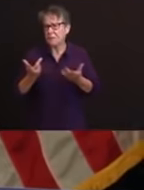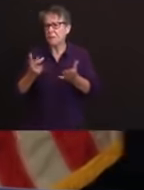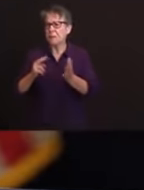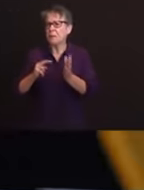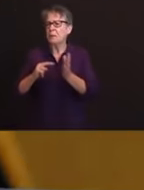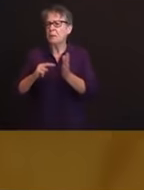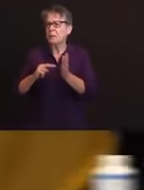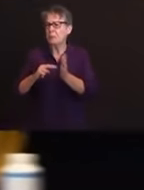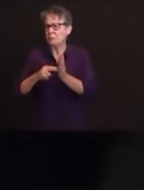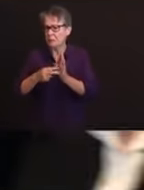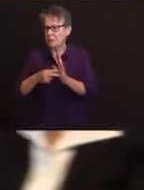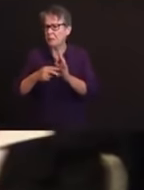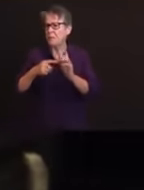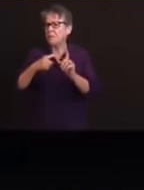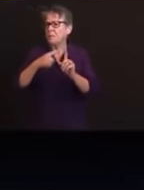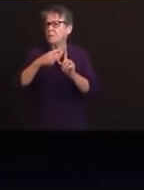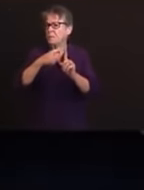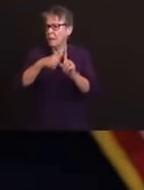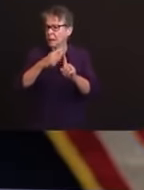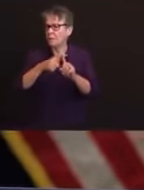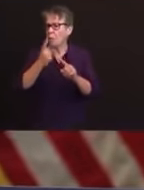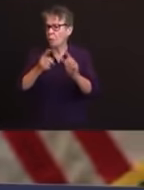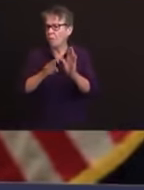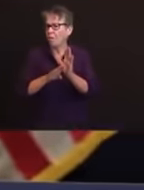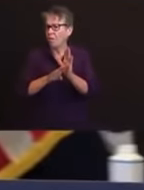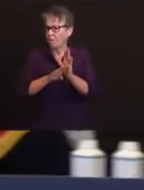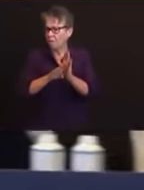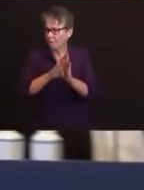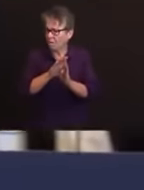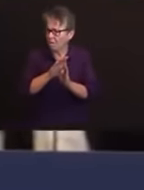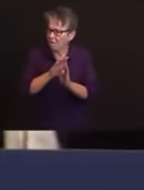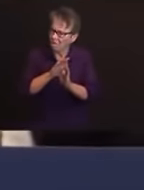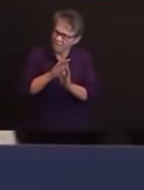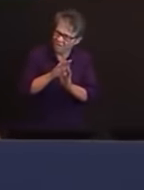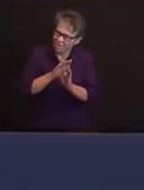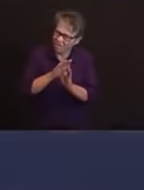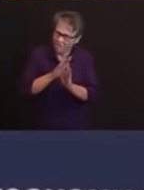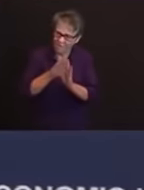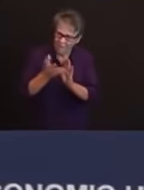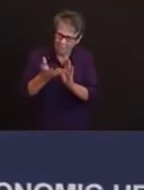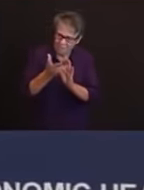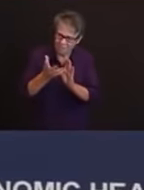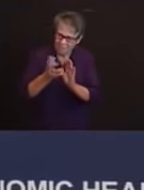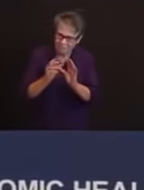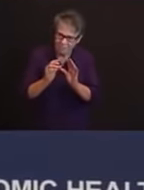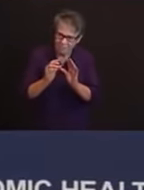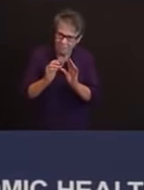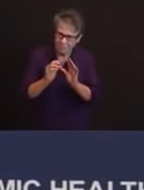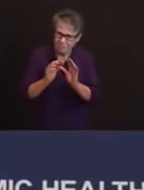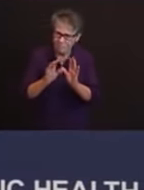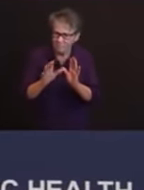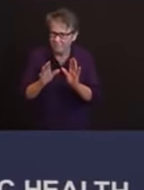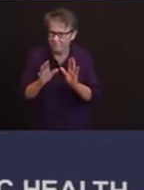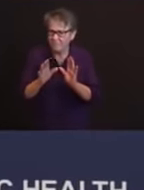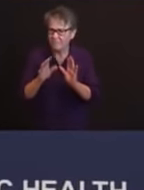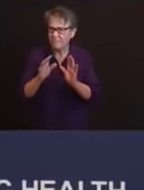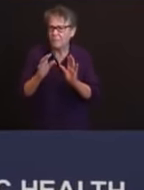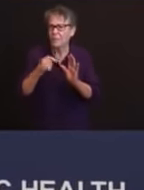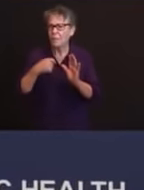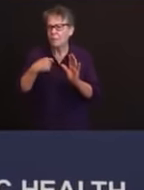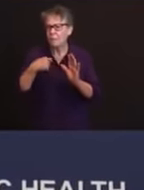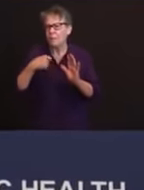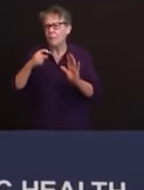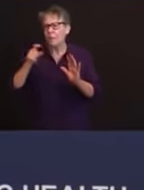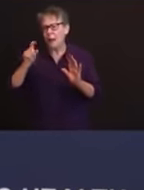again, I'm going to talk fast because the clock is running against us. I think it's and both. I think it's aggressive compliance. In fact, Pat, when we talk